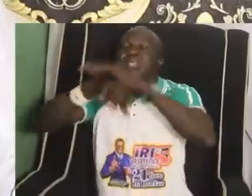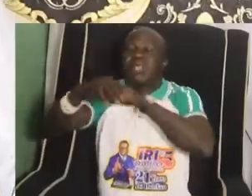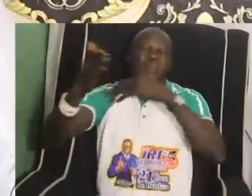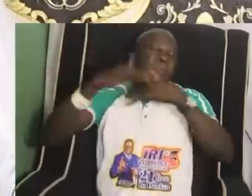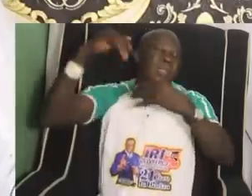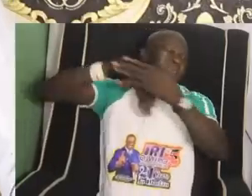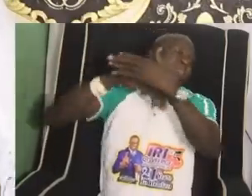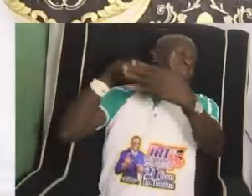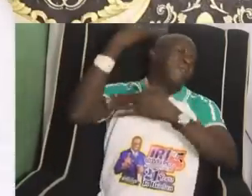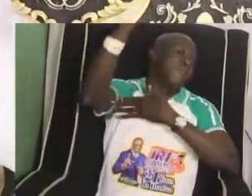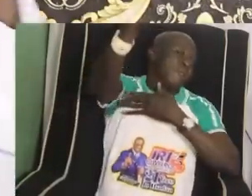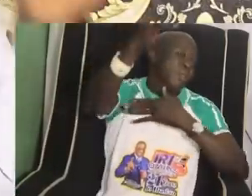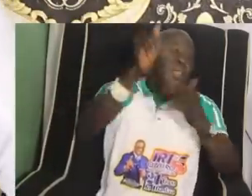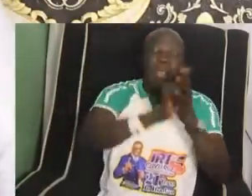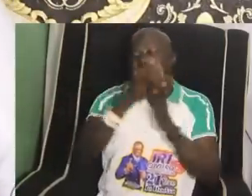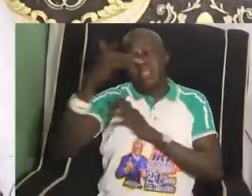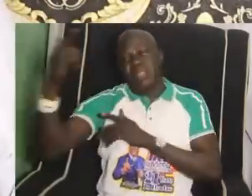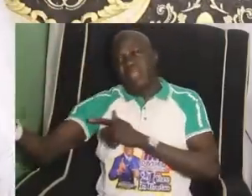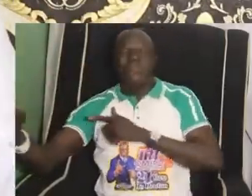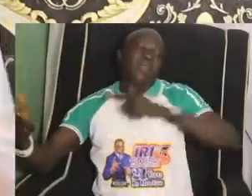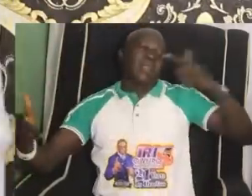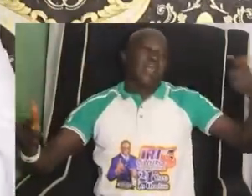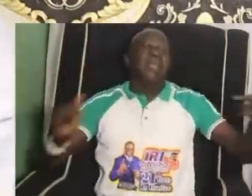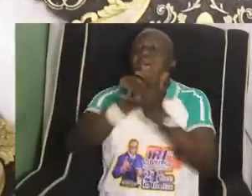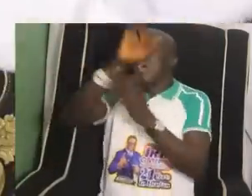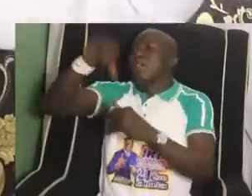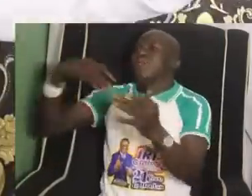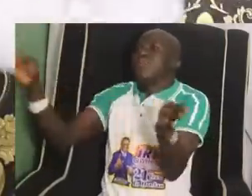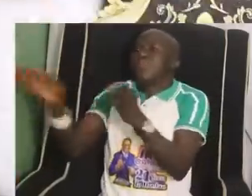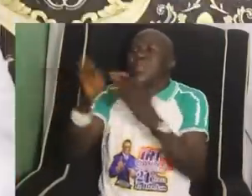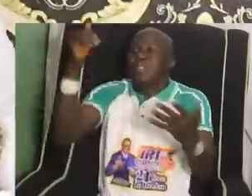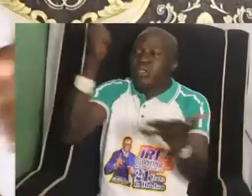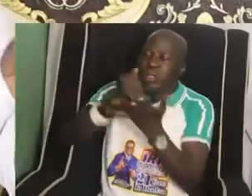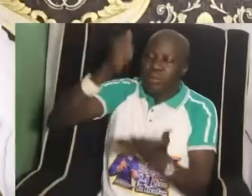benefactor, both front and back, left and right.